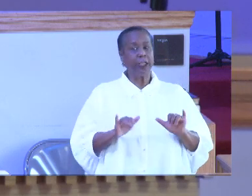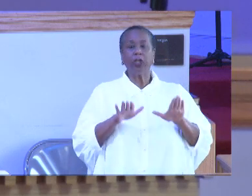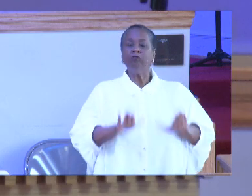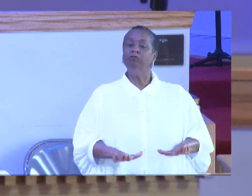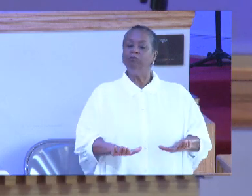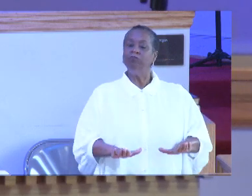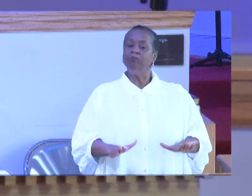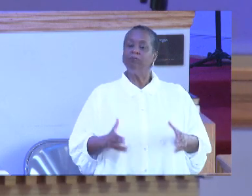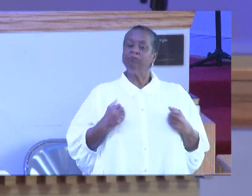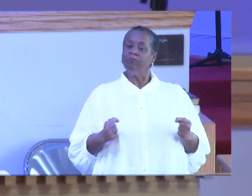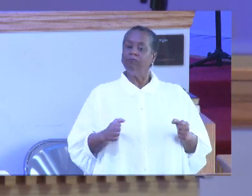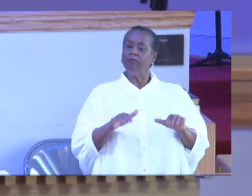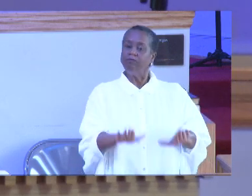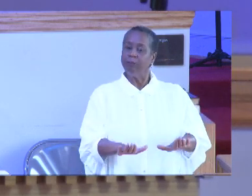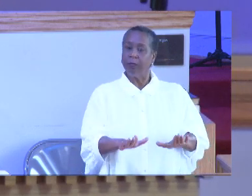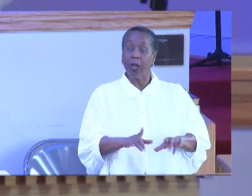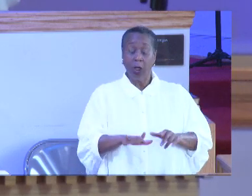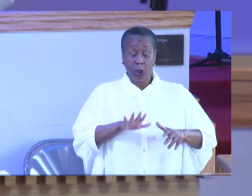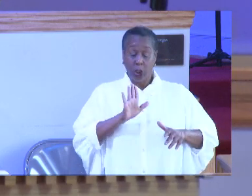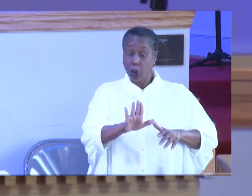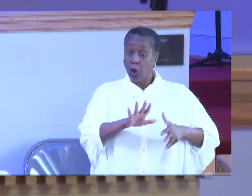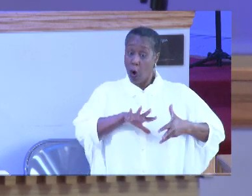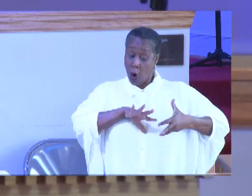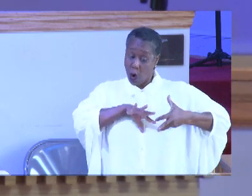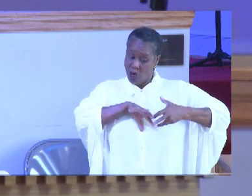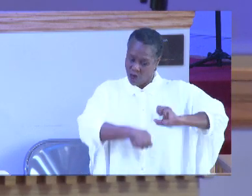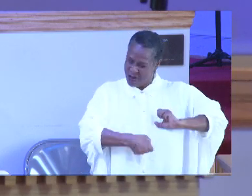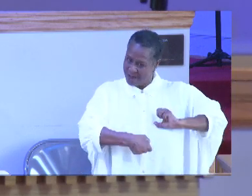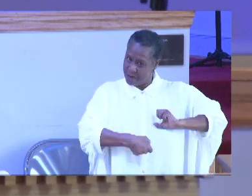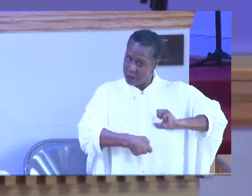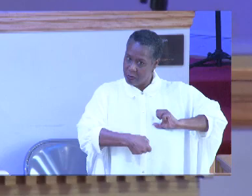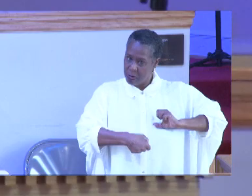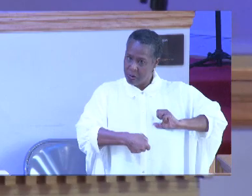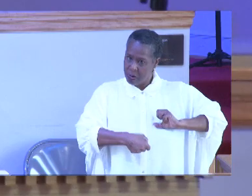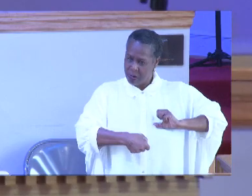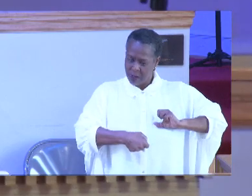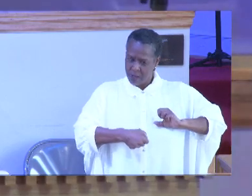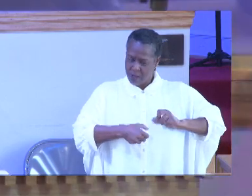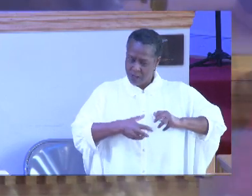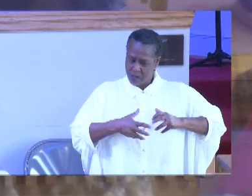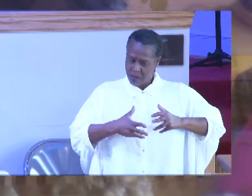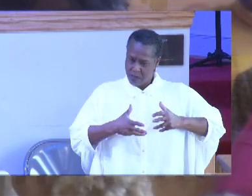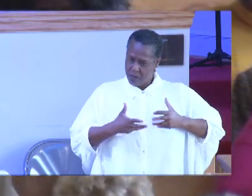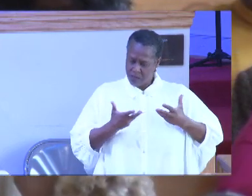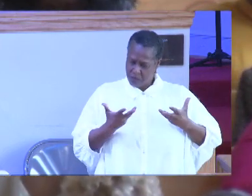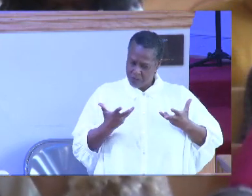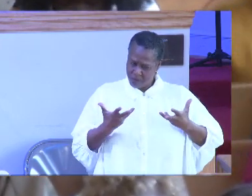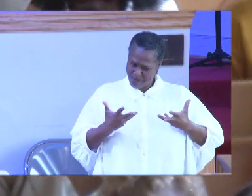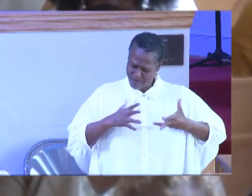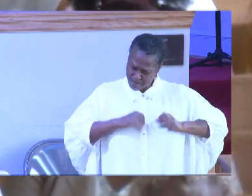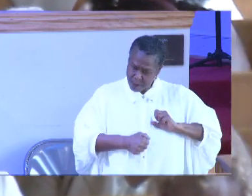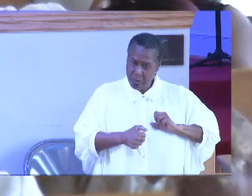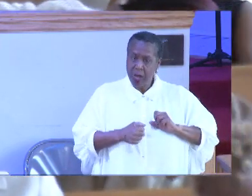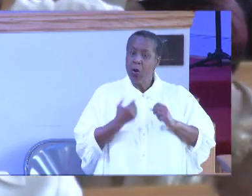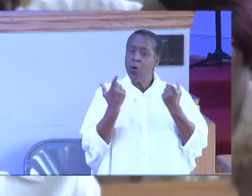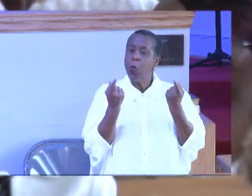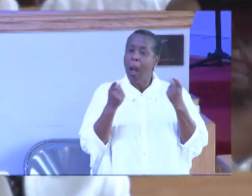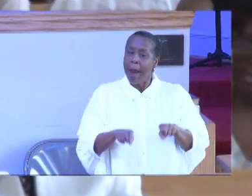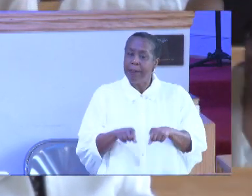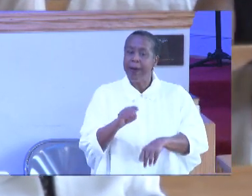so that her grief does not paralyze her, the Bible says that she gets near the